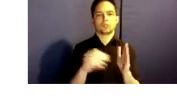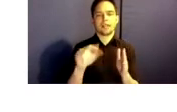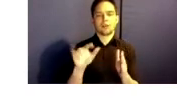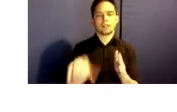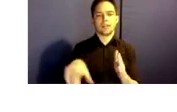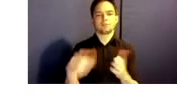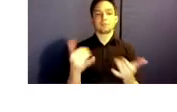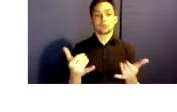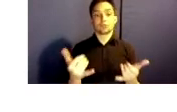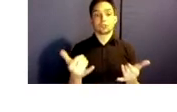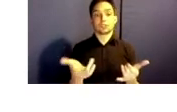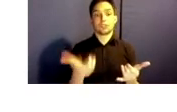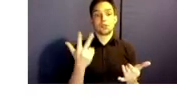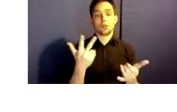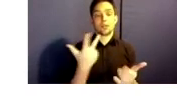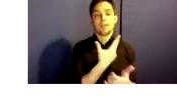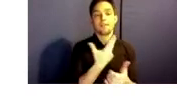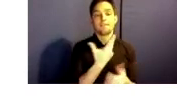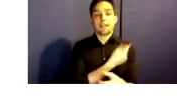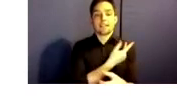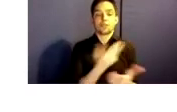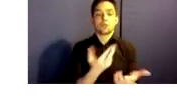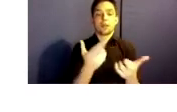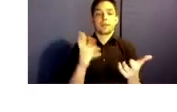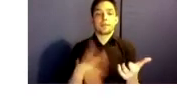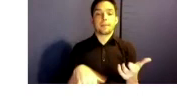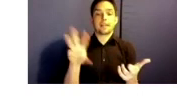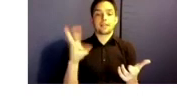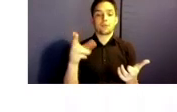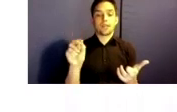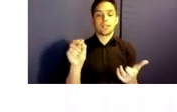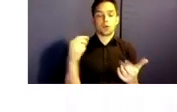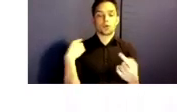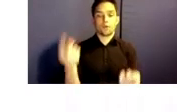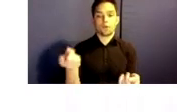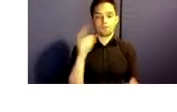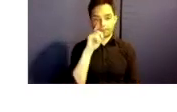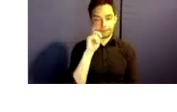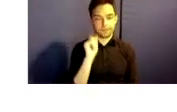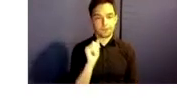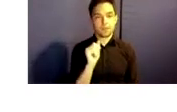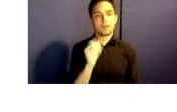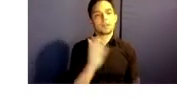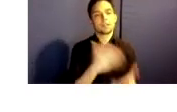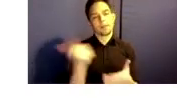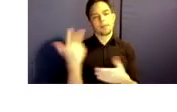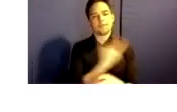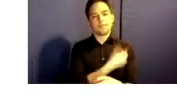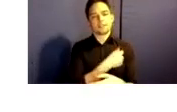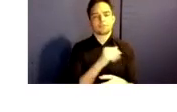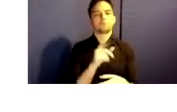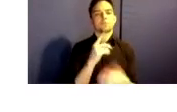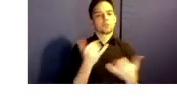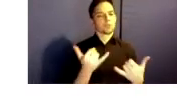3 vaccines recommended by WHO. Some other vaccines are currently